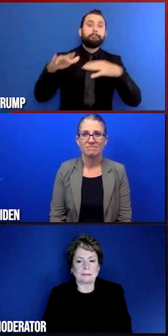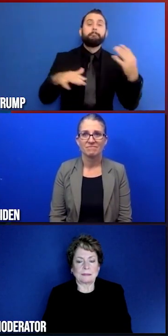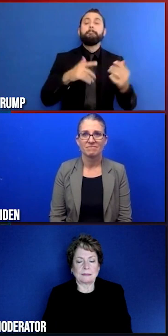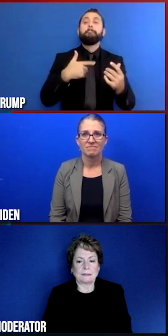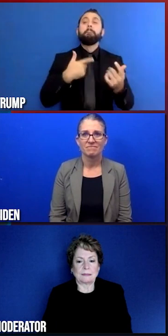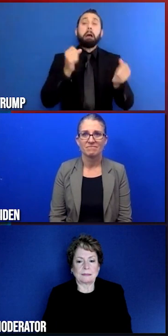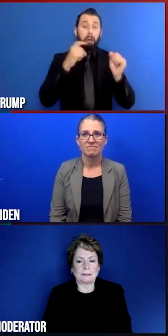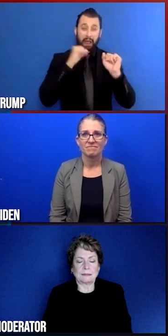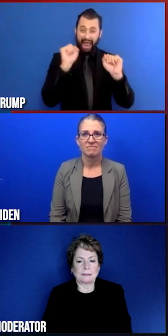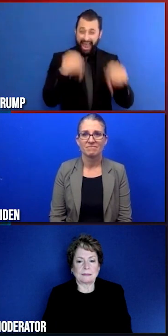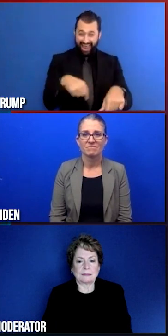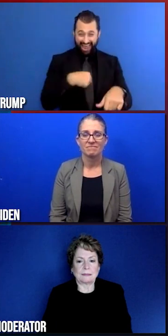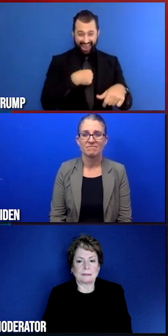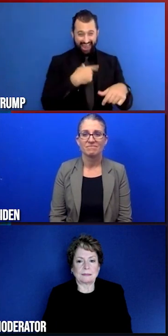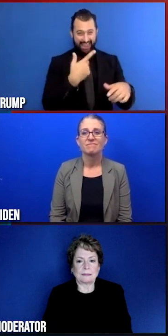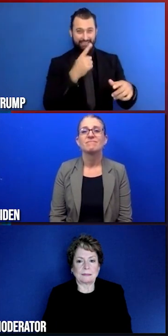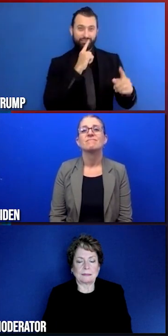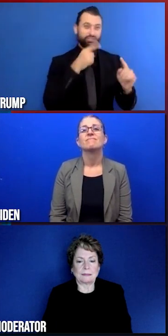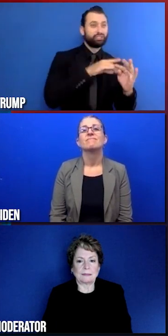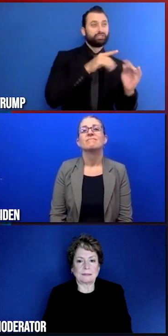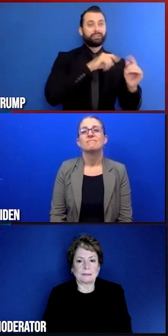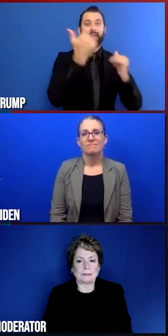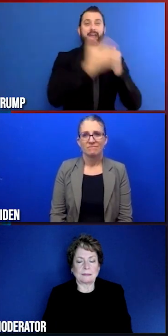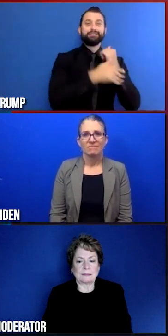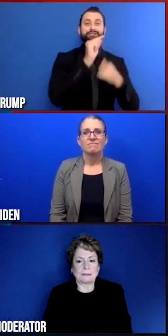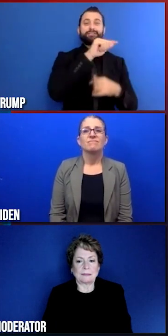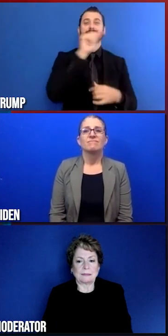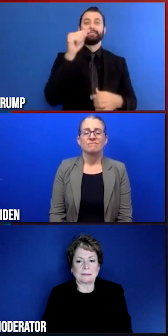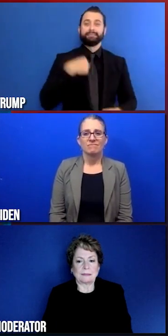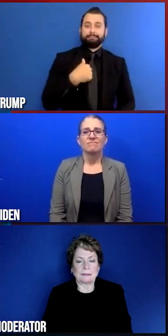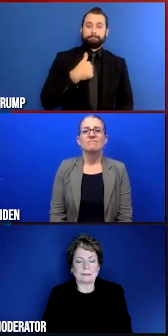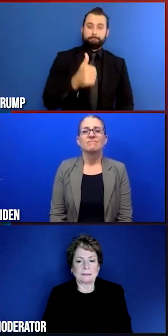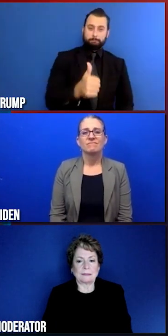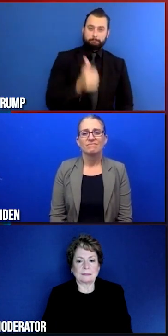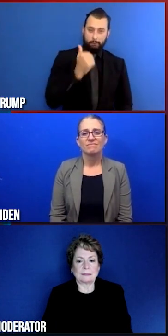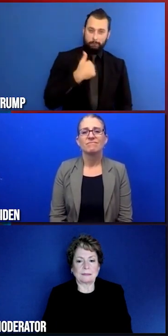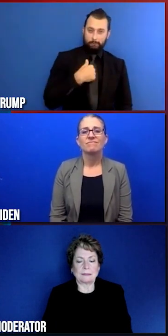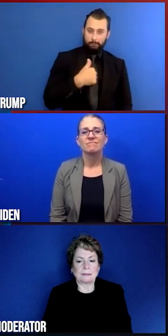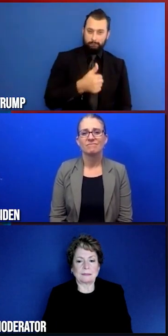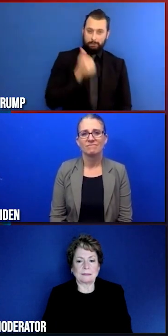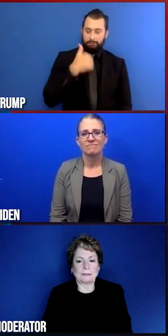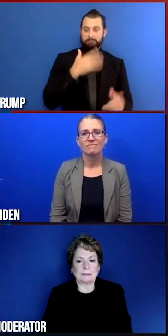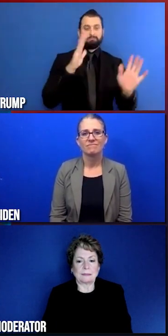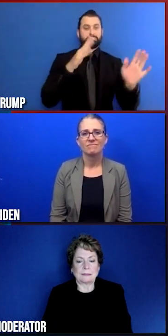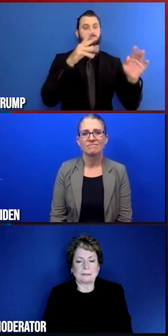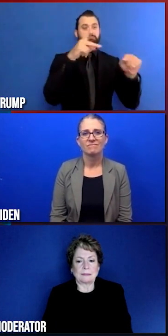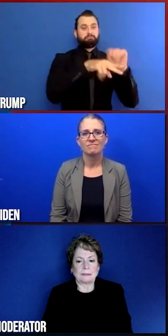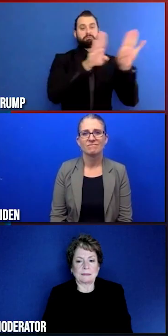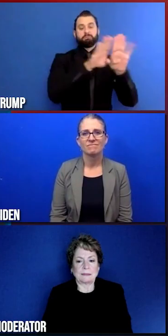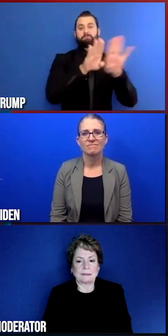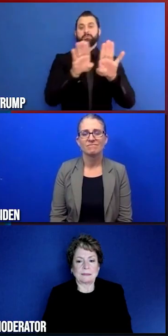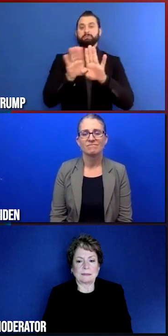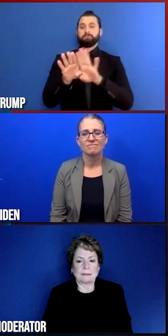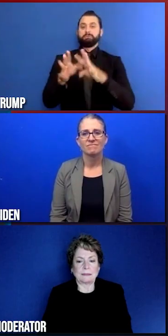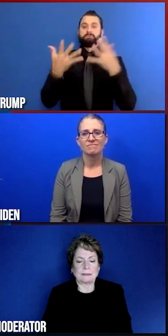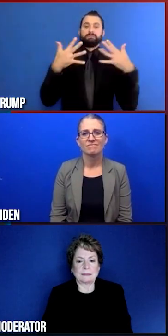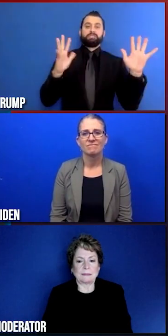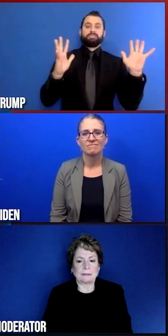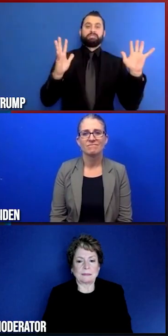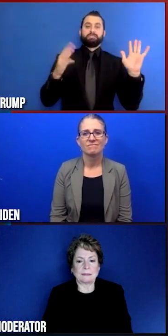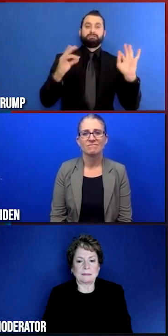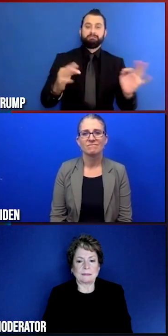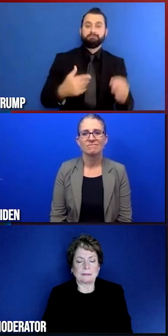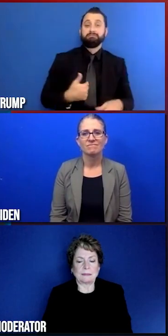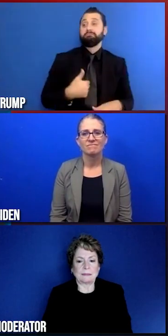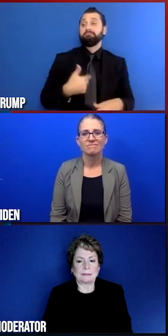And then, unlike him, where he's vice president and he does business, I then decided to run for president after that. That was before.